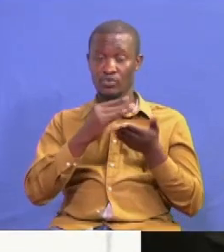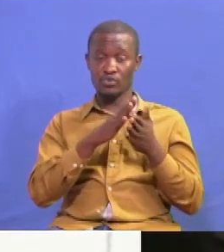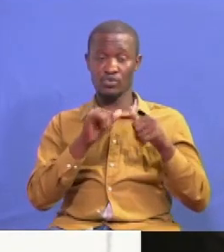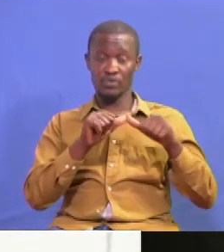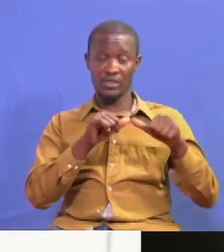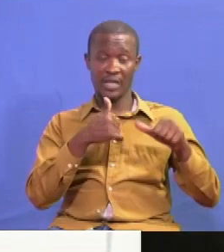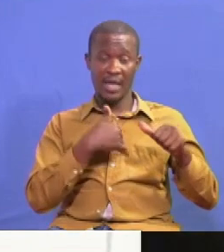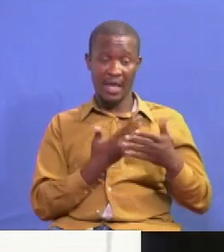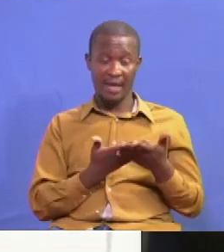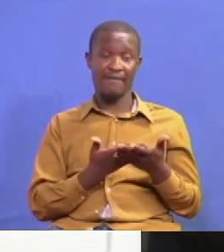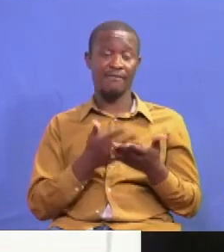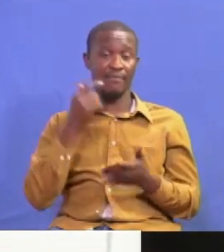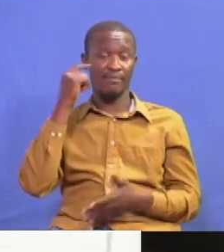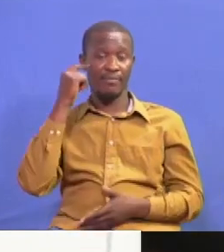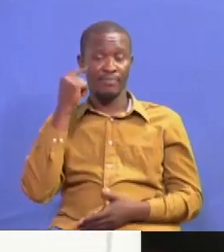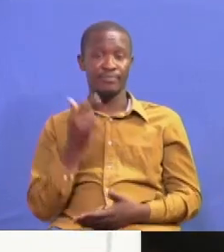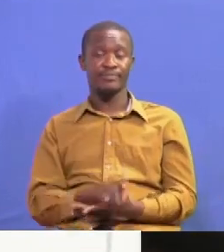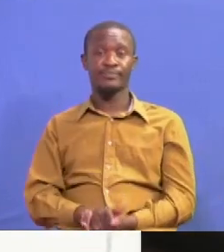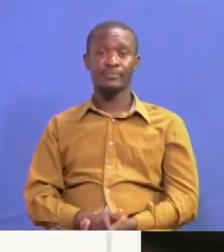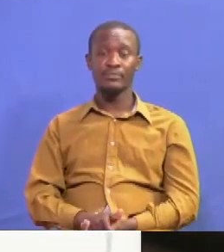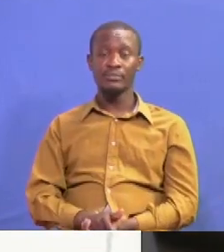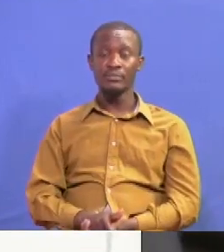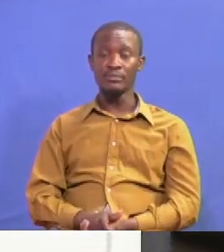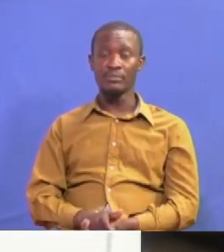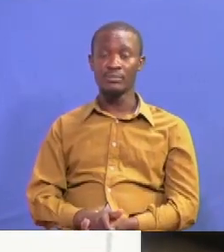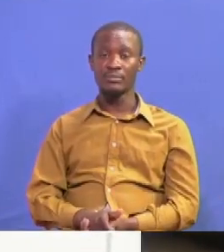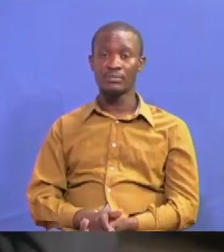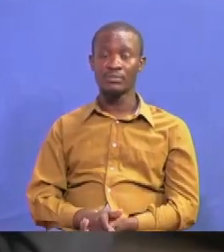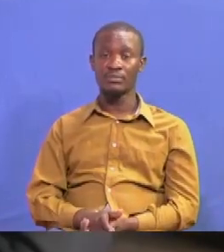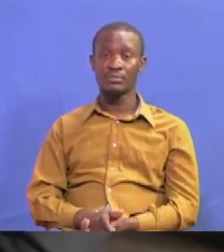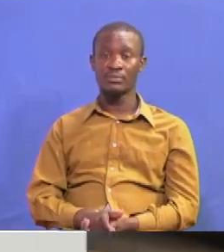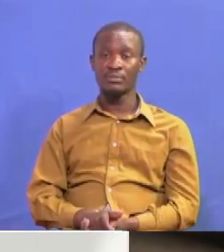still remain traumatized. Theo Masharia for KUTV News.